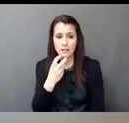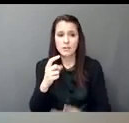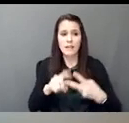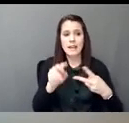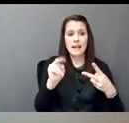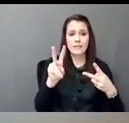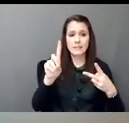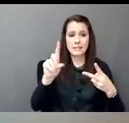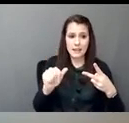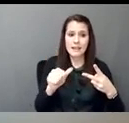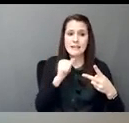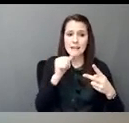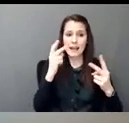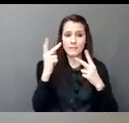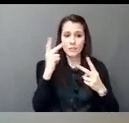desktop application.